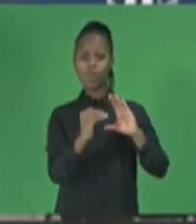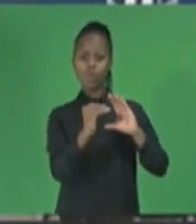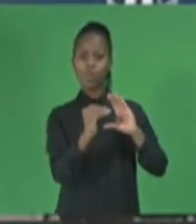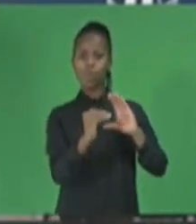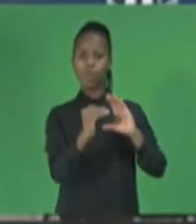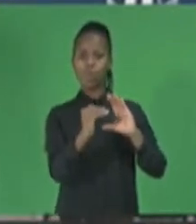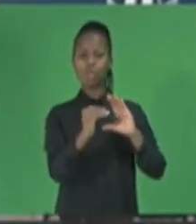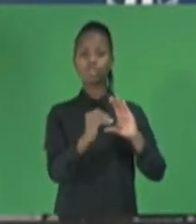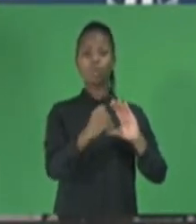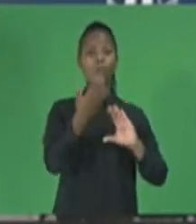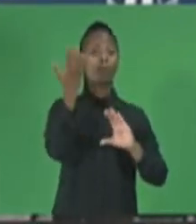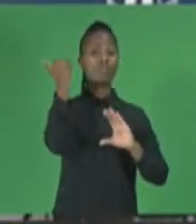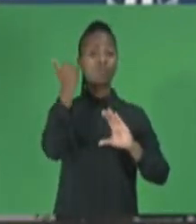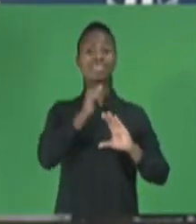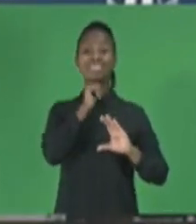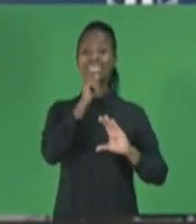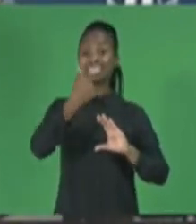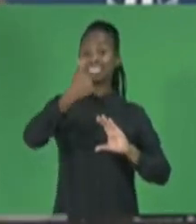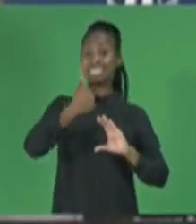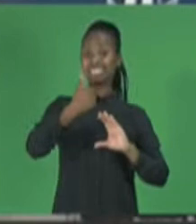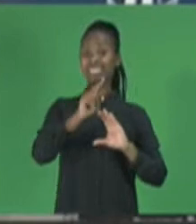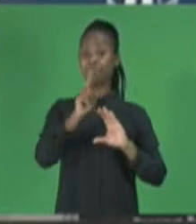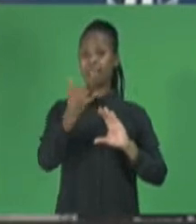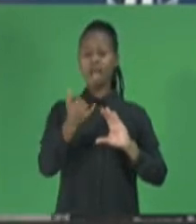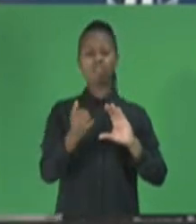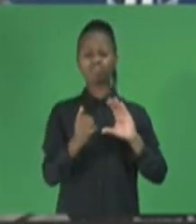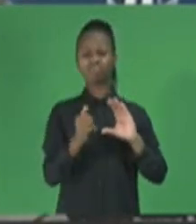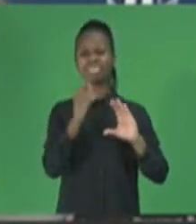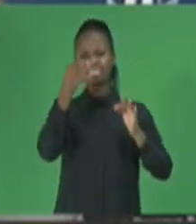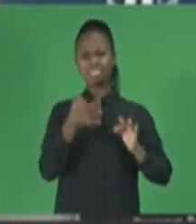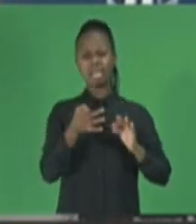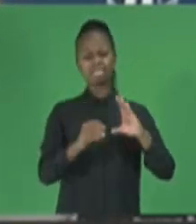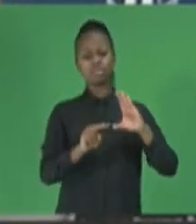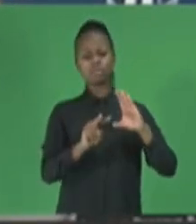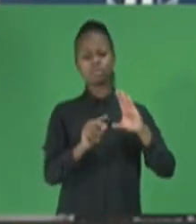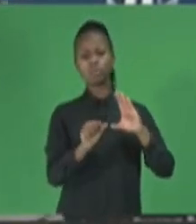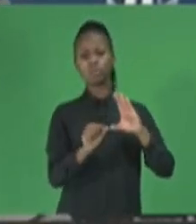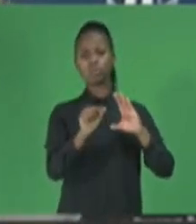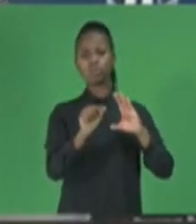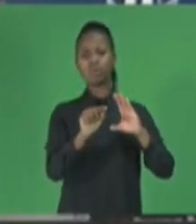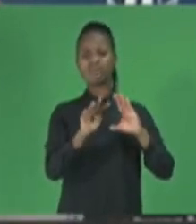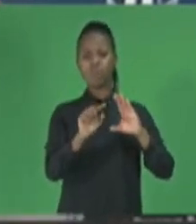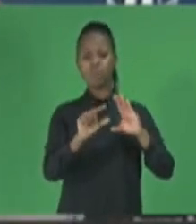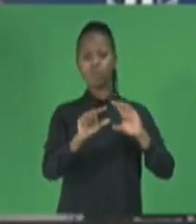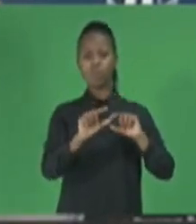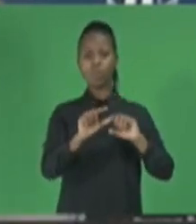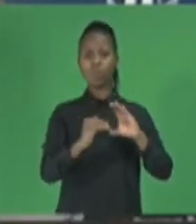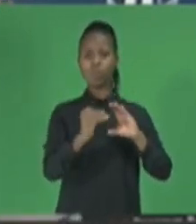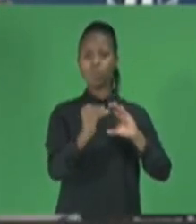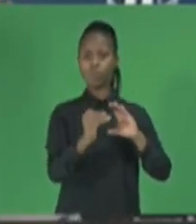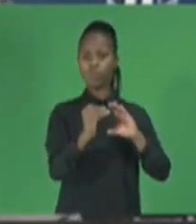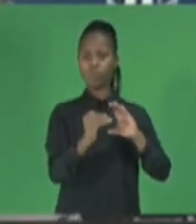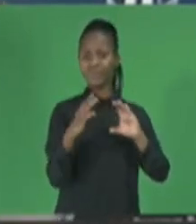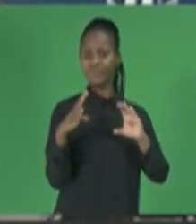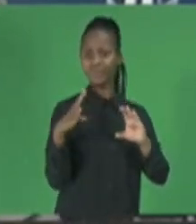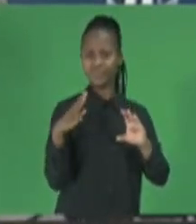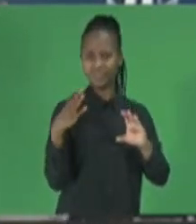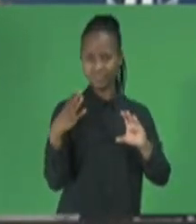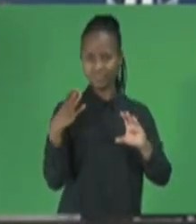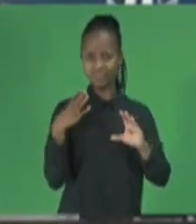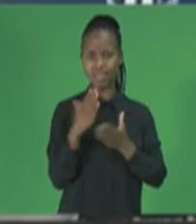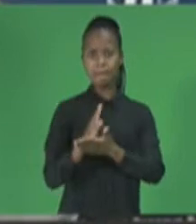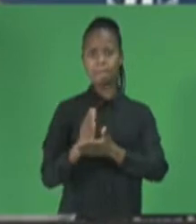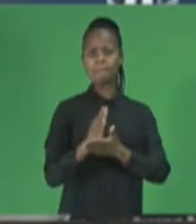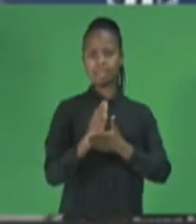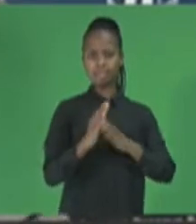new. I was bringing in what the Minister of Finance and the Governor of the Reserve Bank previously agreed on, but